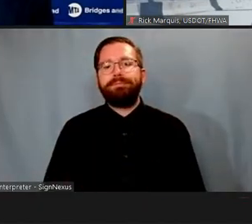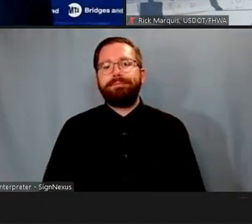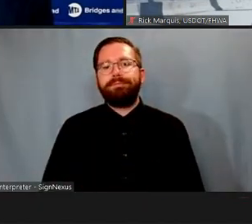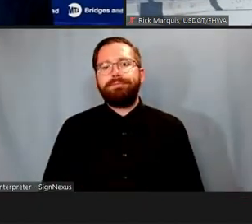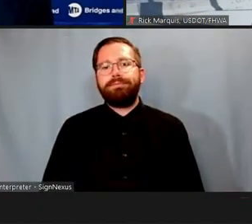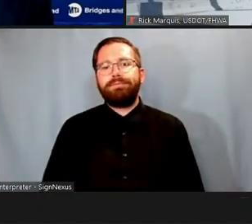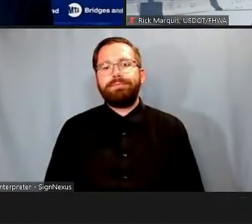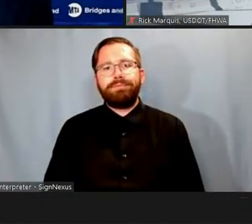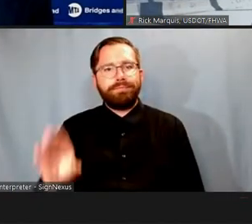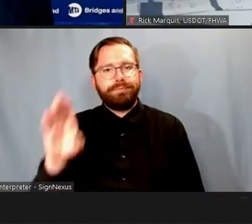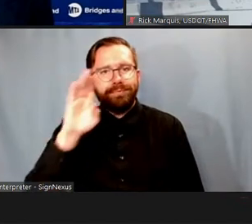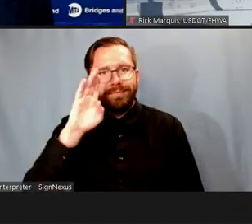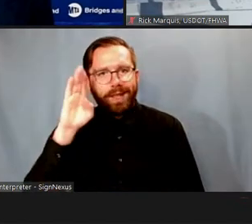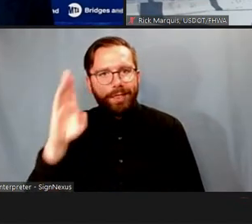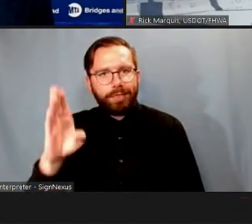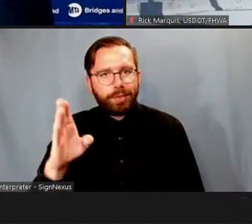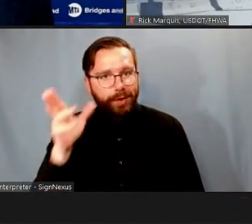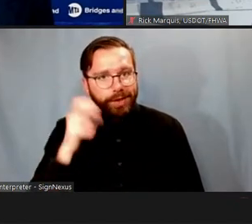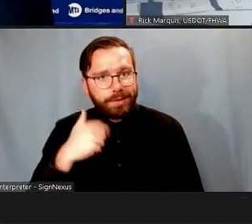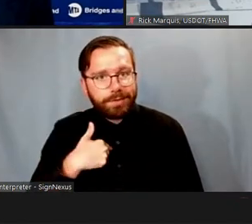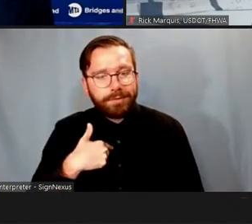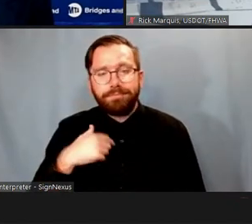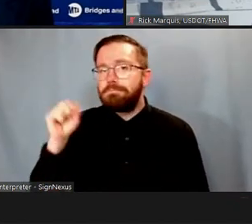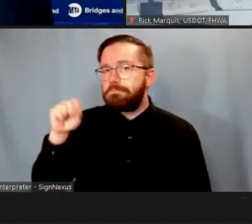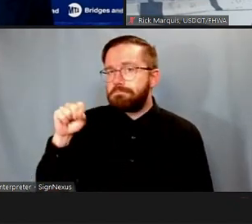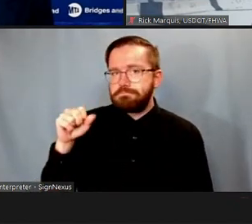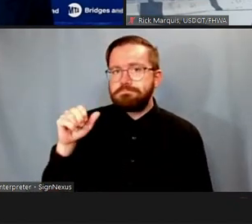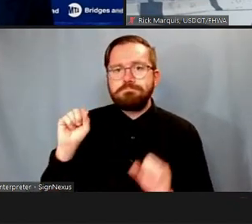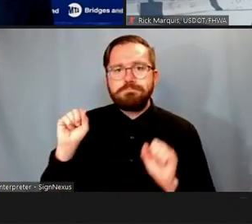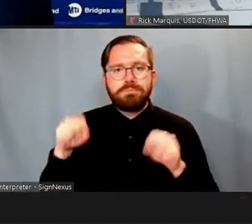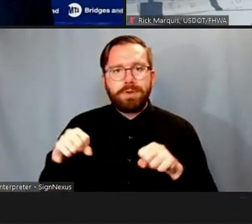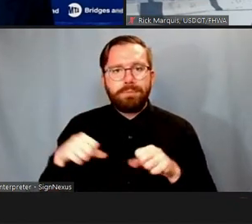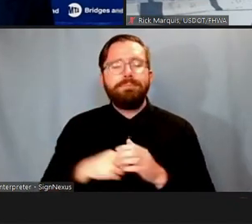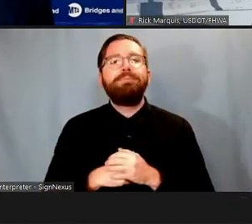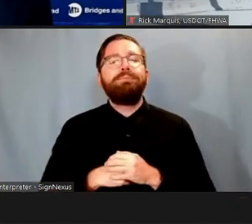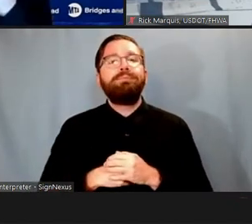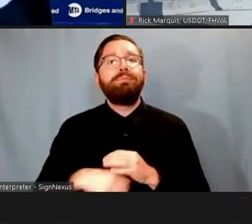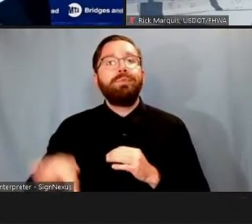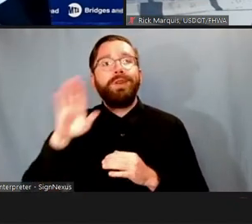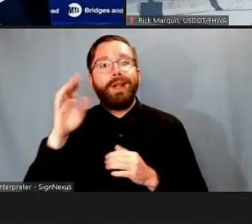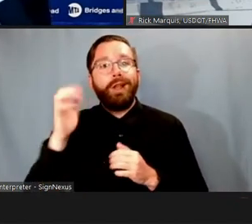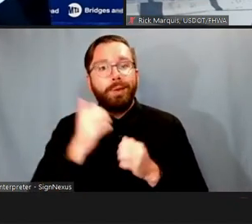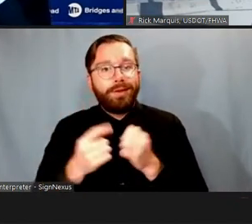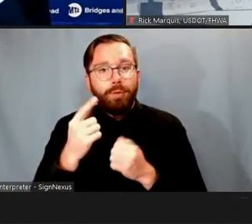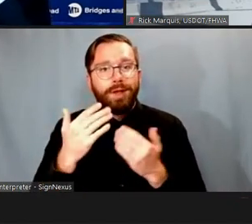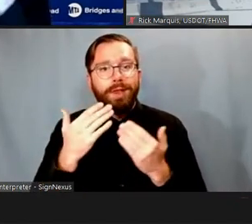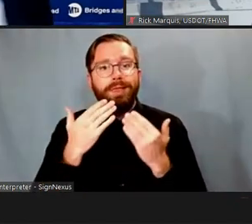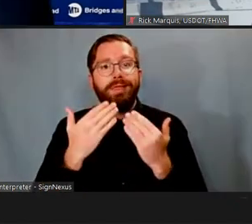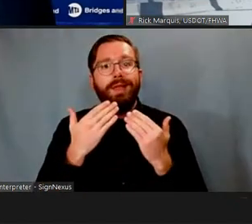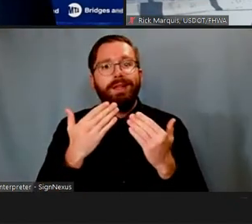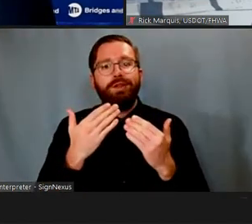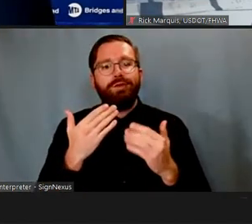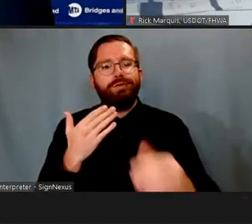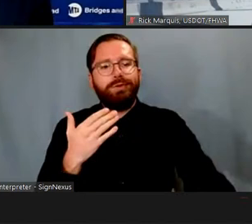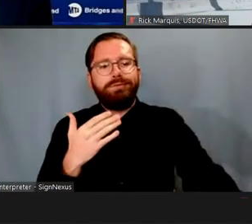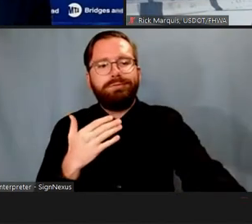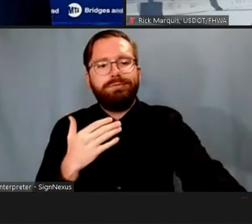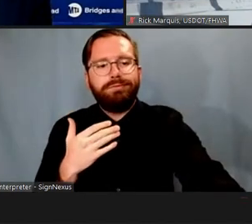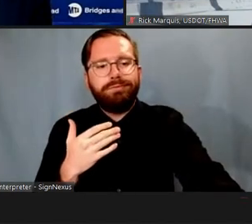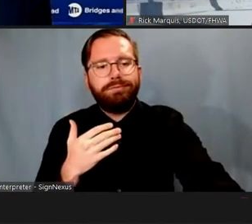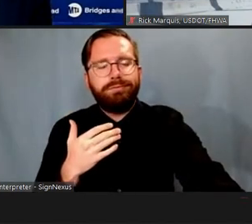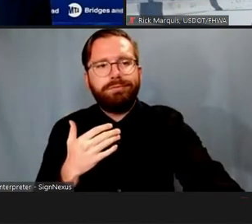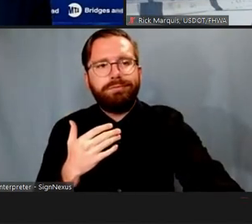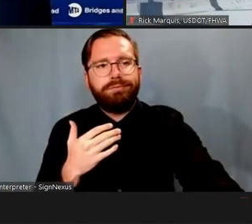hello hello can you hear me yes we can all right hi everyone uh first of all thank you for um and during